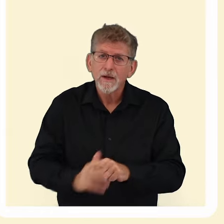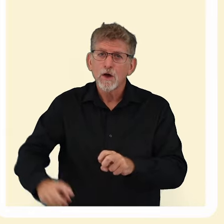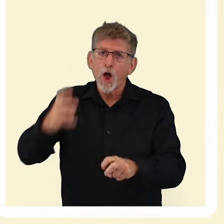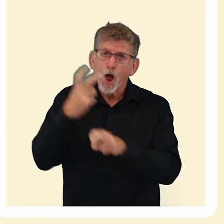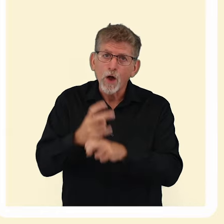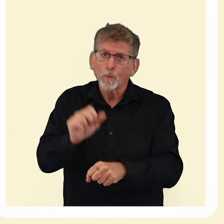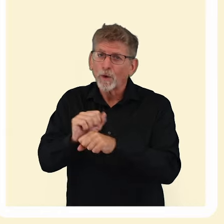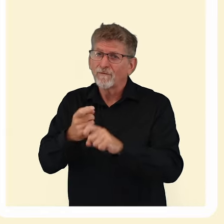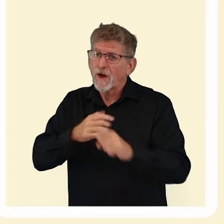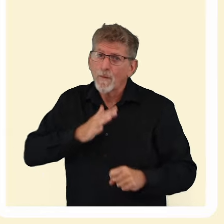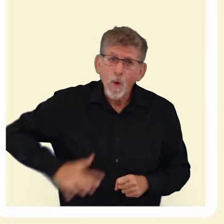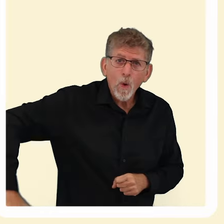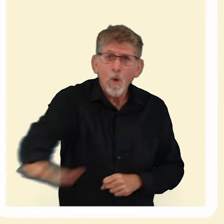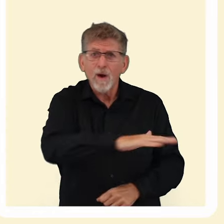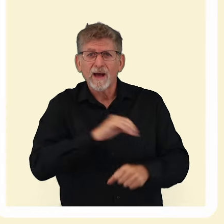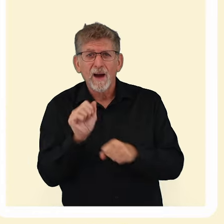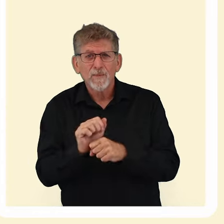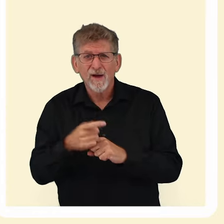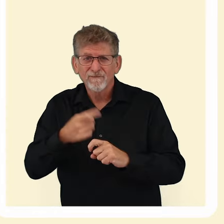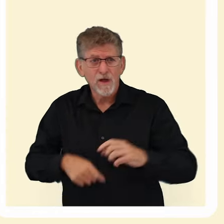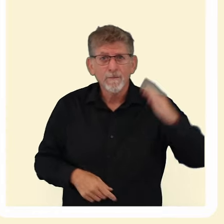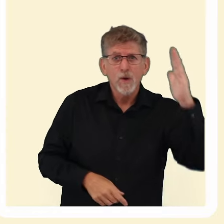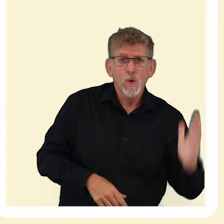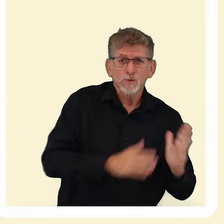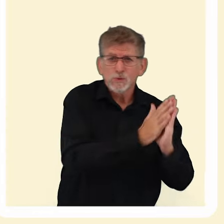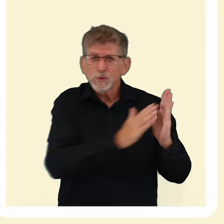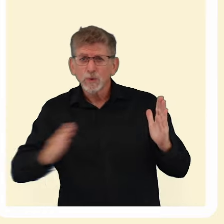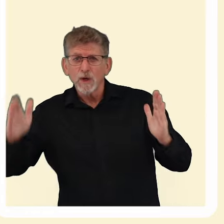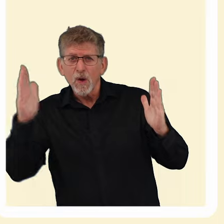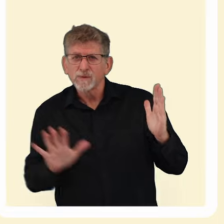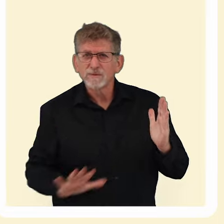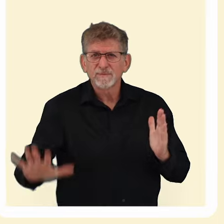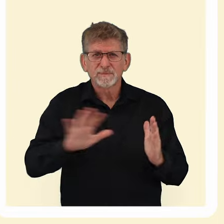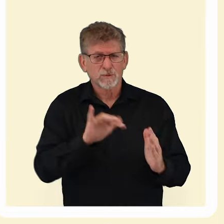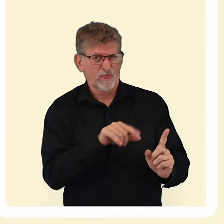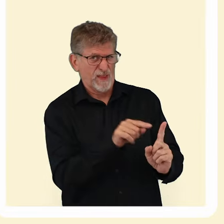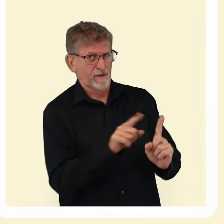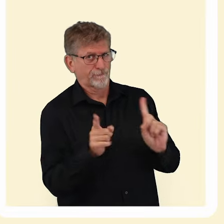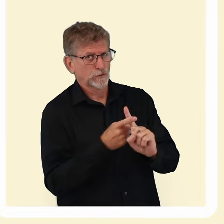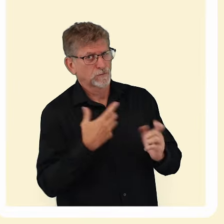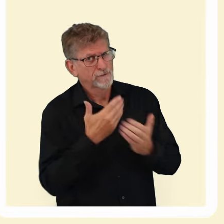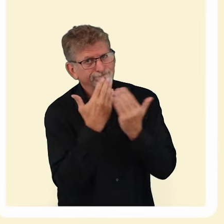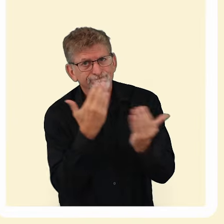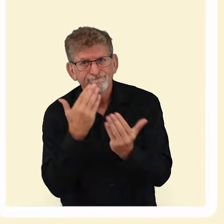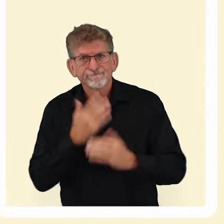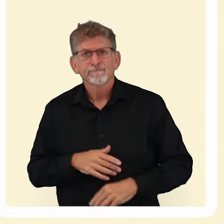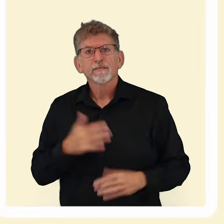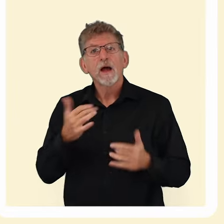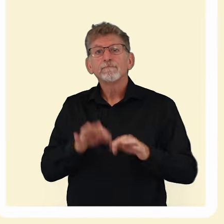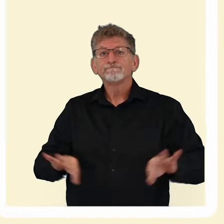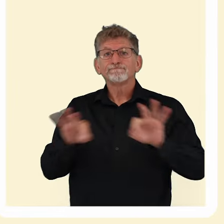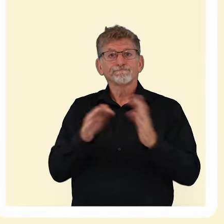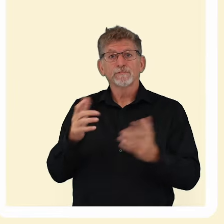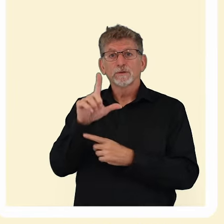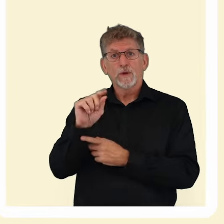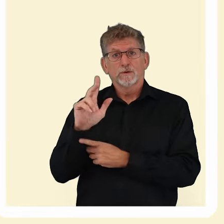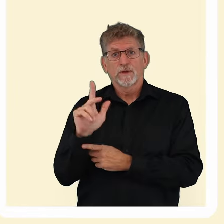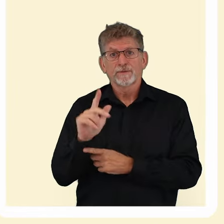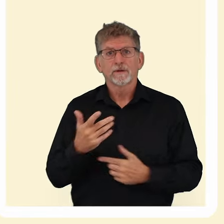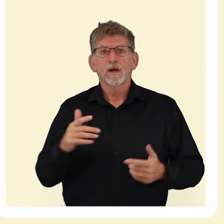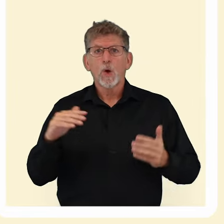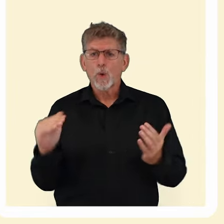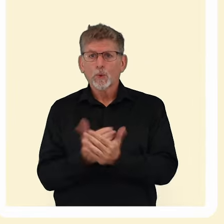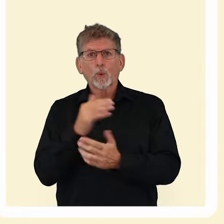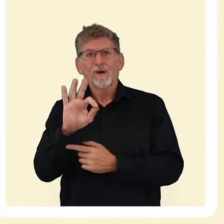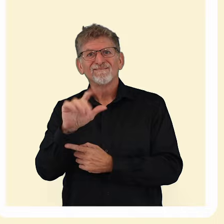key points in 2023. First is the new fleet that we started receiving in the corridor. So for the Québec City